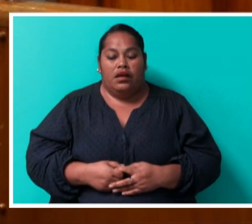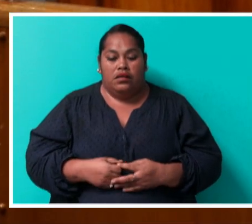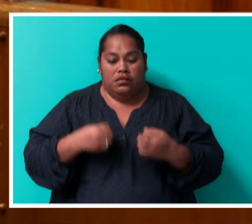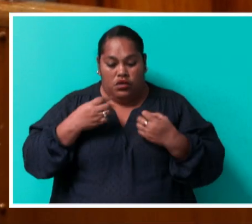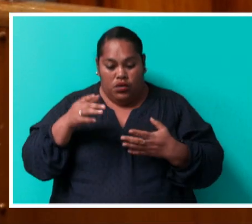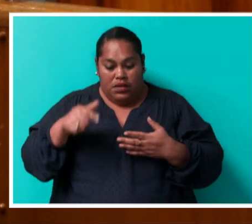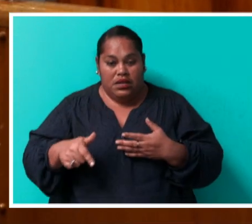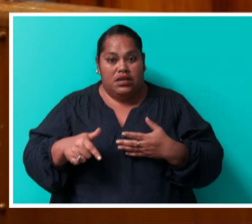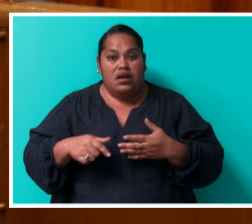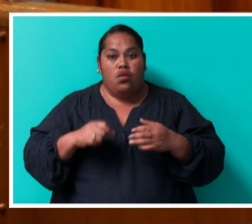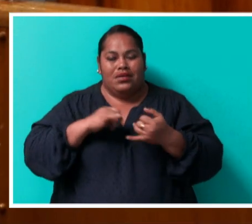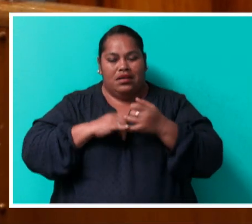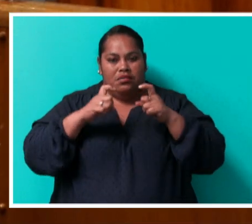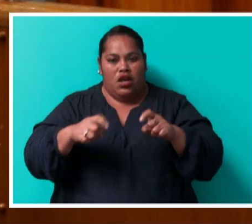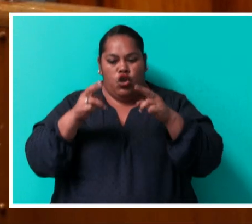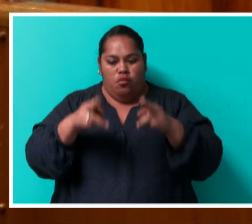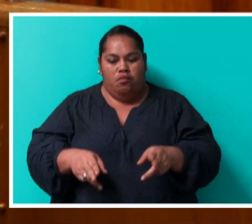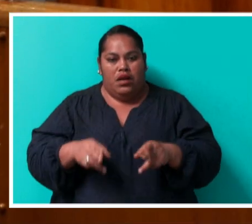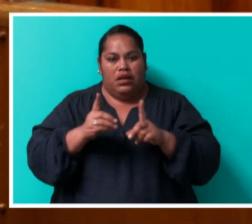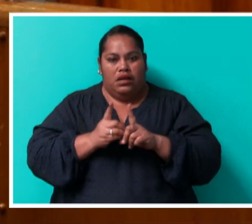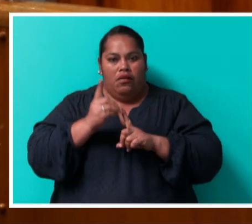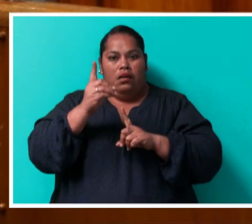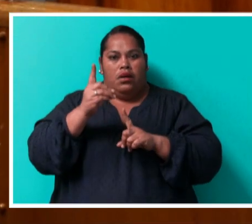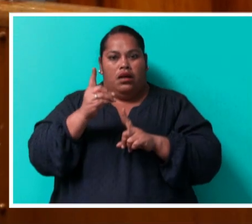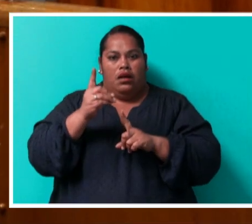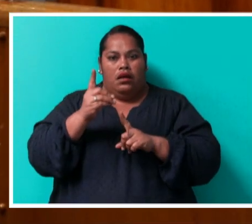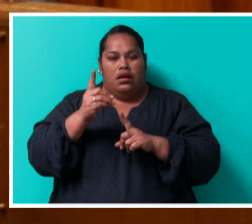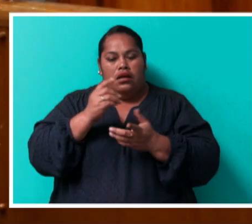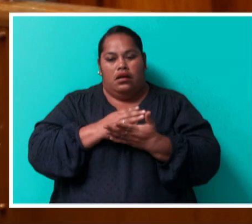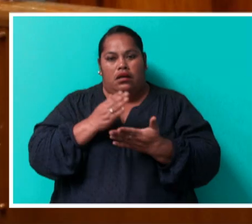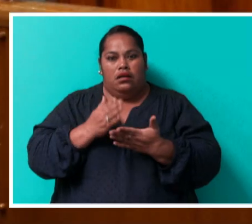sustainable human resource development and shared prosperity.